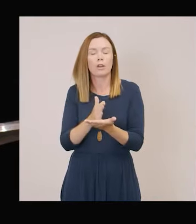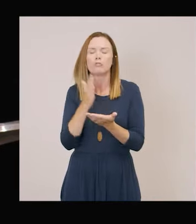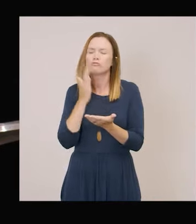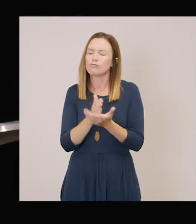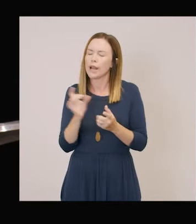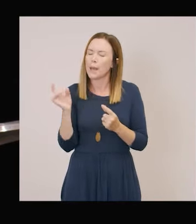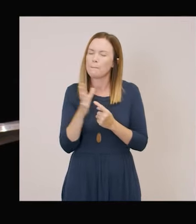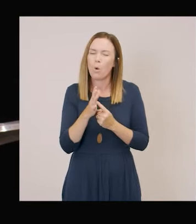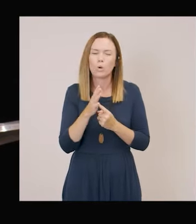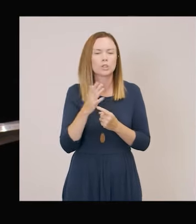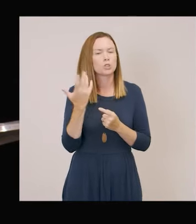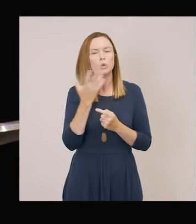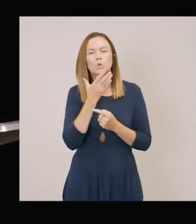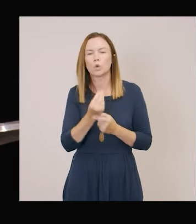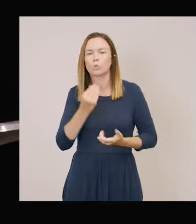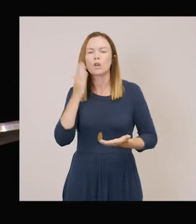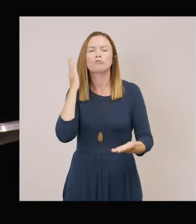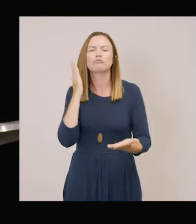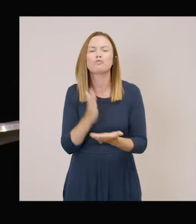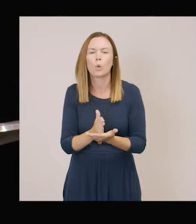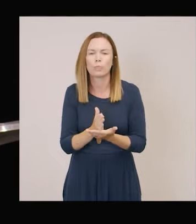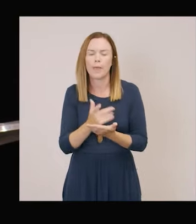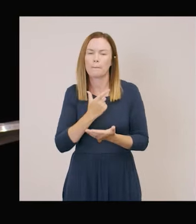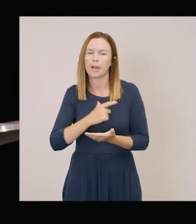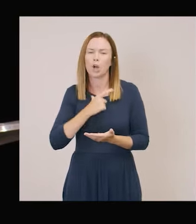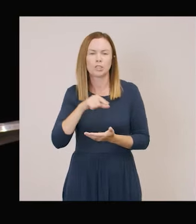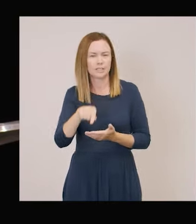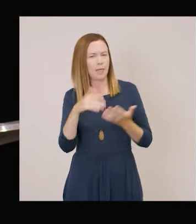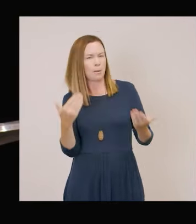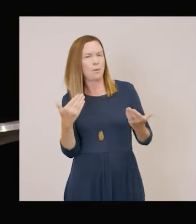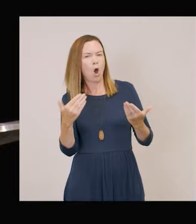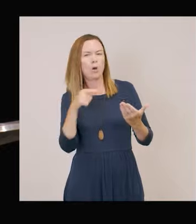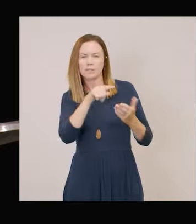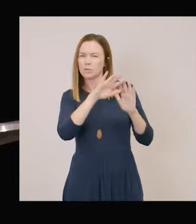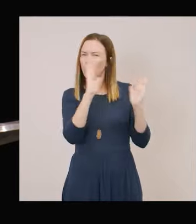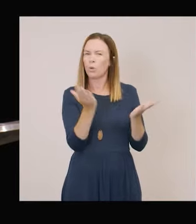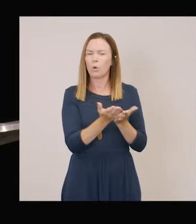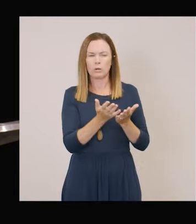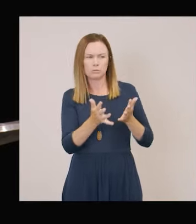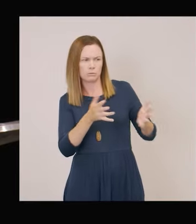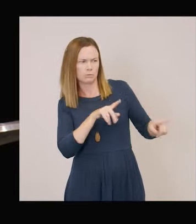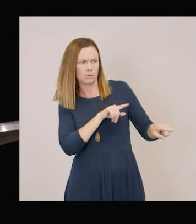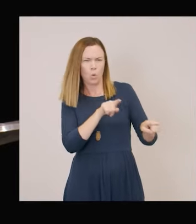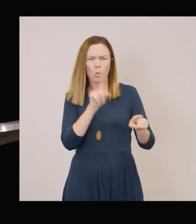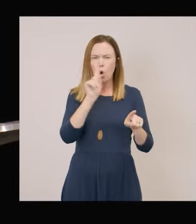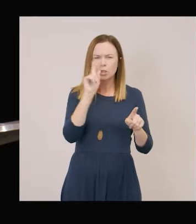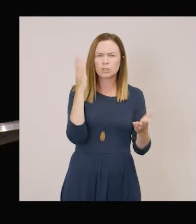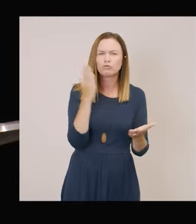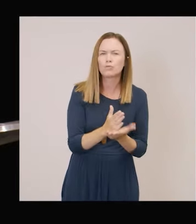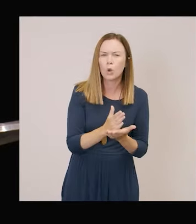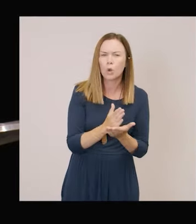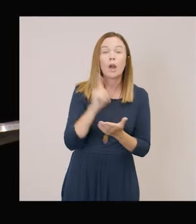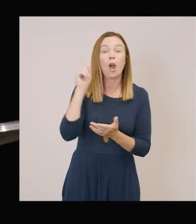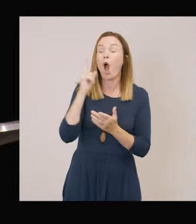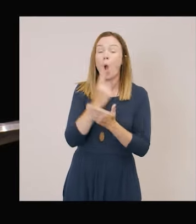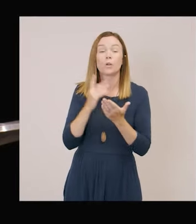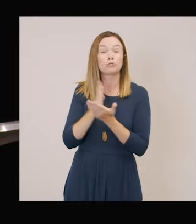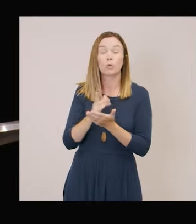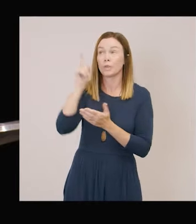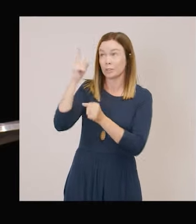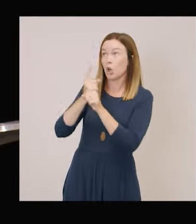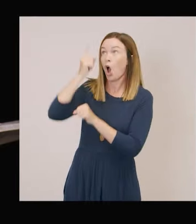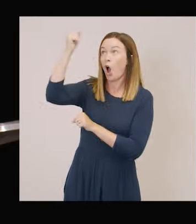apply truth in this age that we live in of relative truth. The only truth is God's word. God is